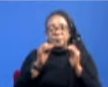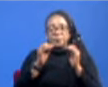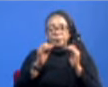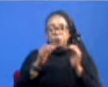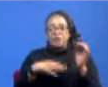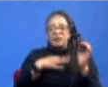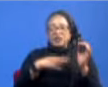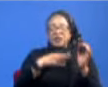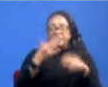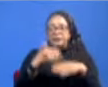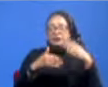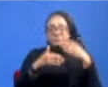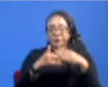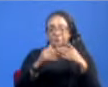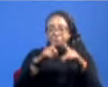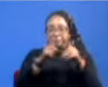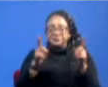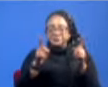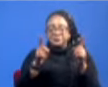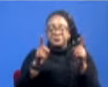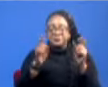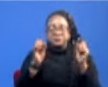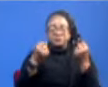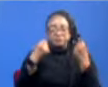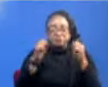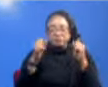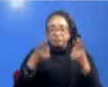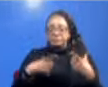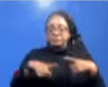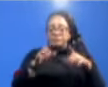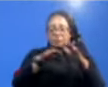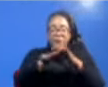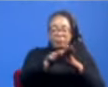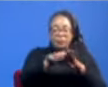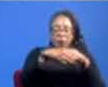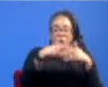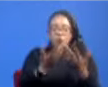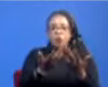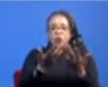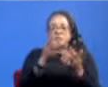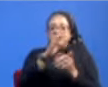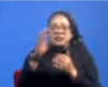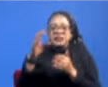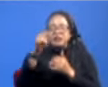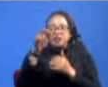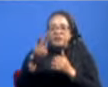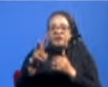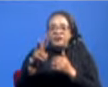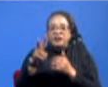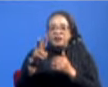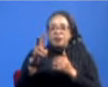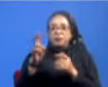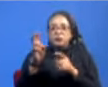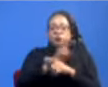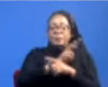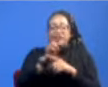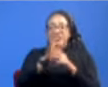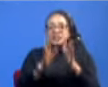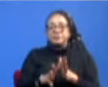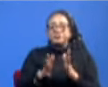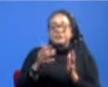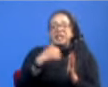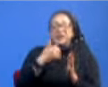the apartment, but could neither be allowed in nor granted CCTV footage on the supervisor's express orders